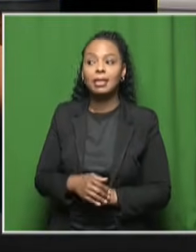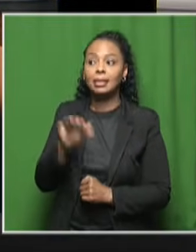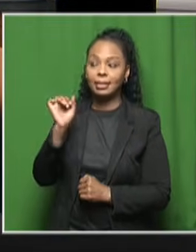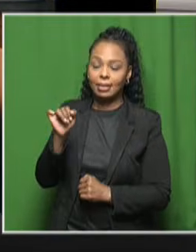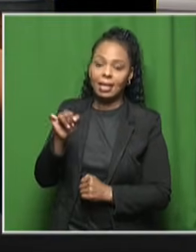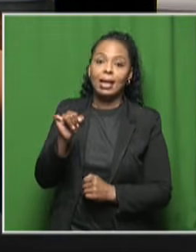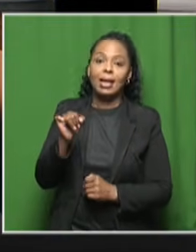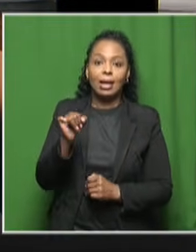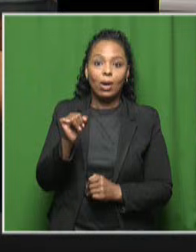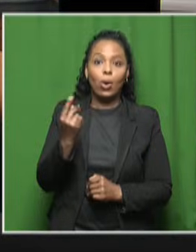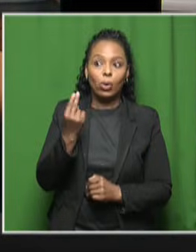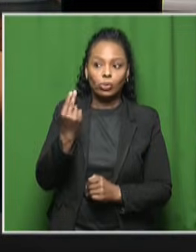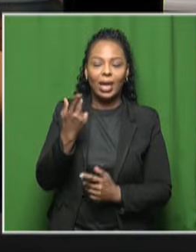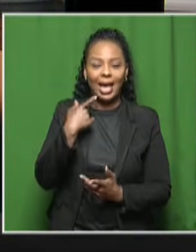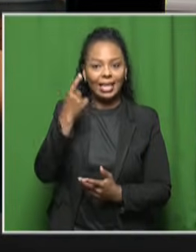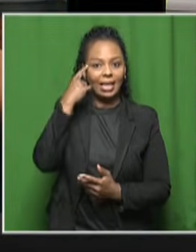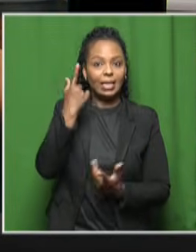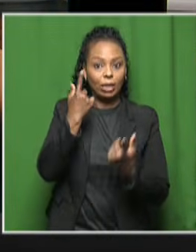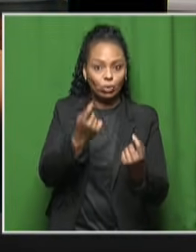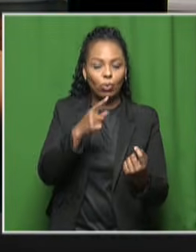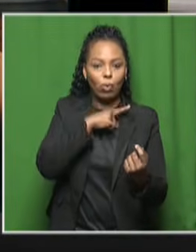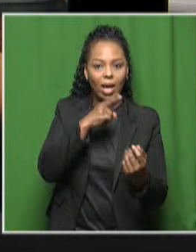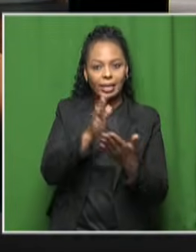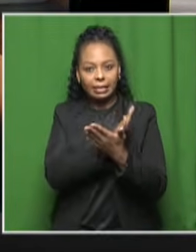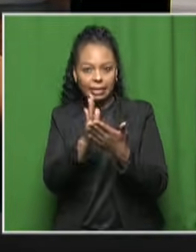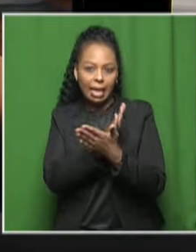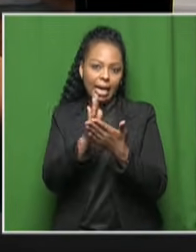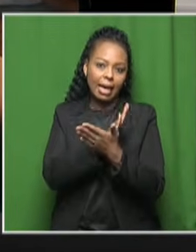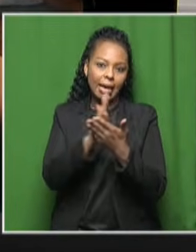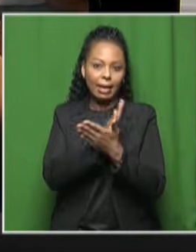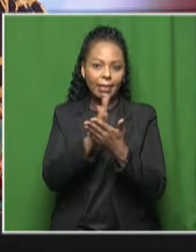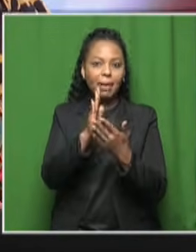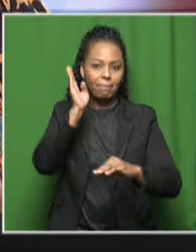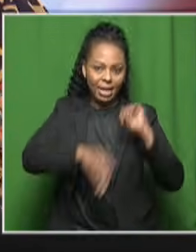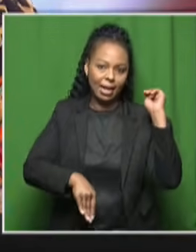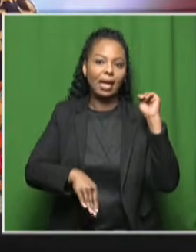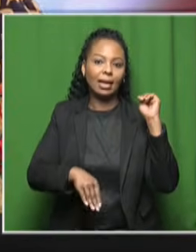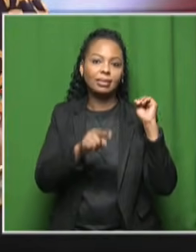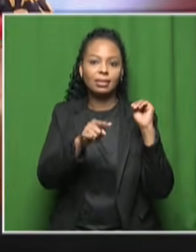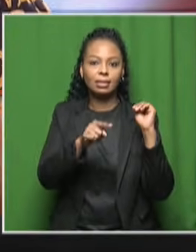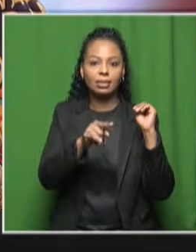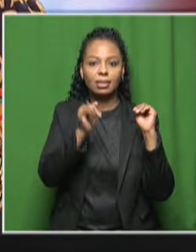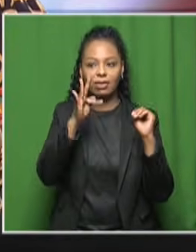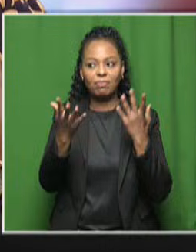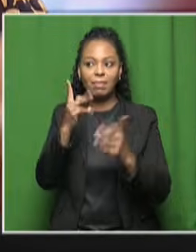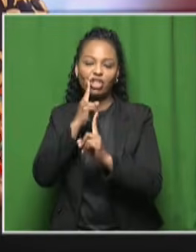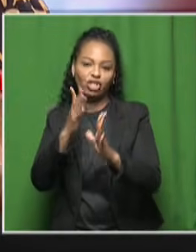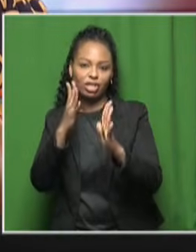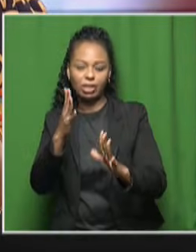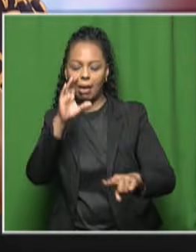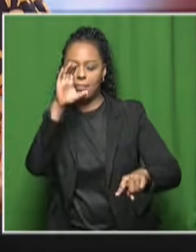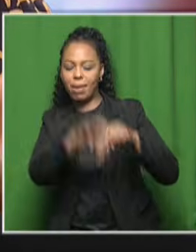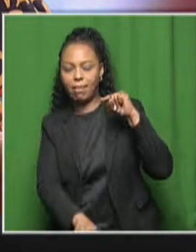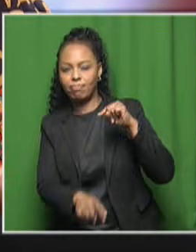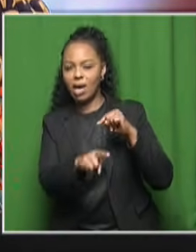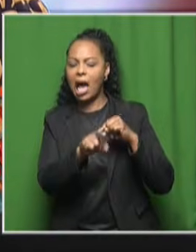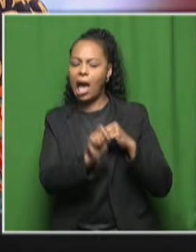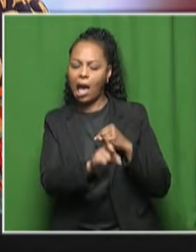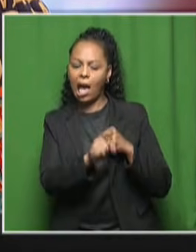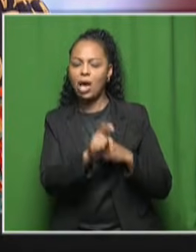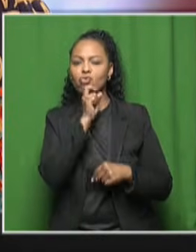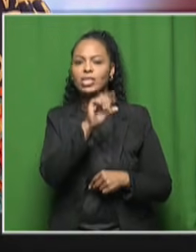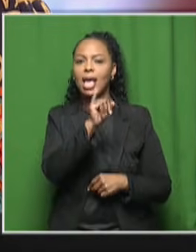they do, because some of them do get penalized for because teachers do check. There are